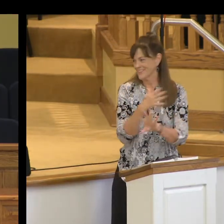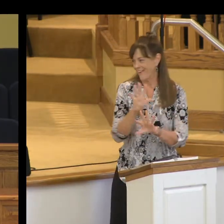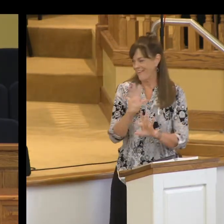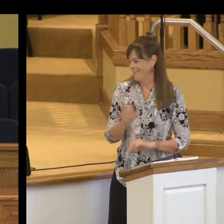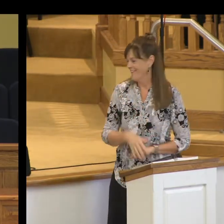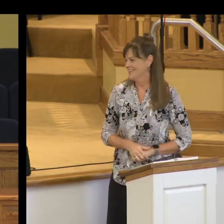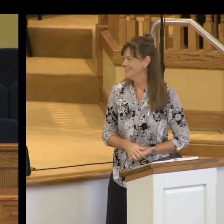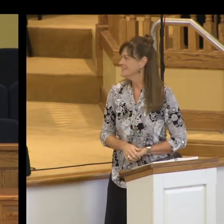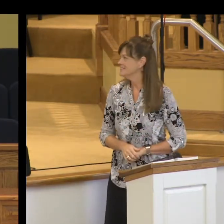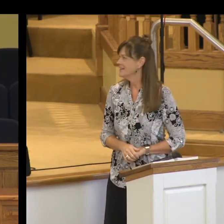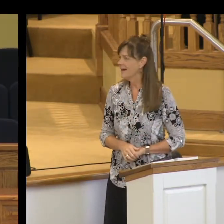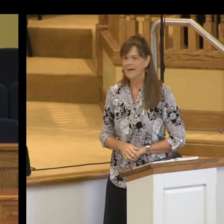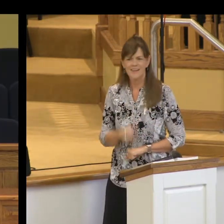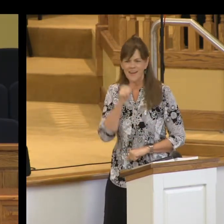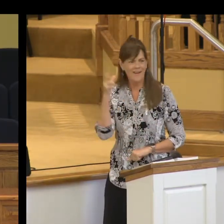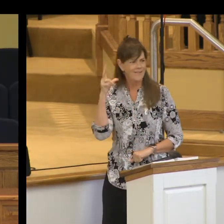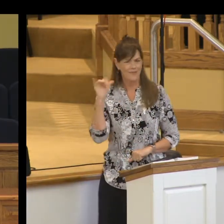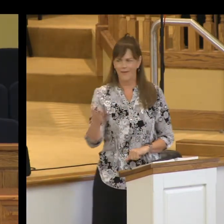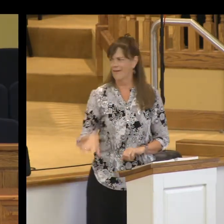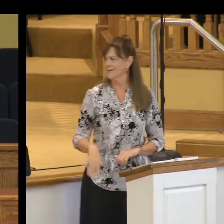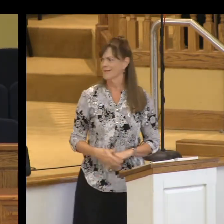386. I'm sorry, I didn't hear that.